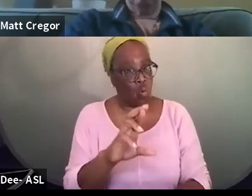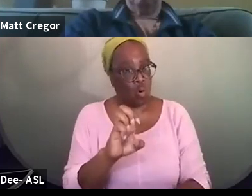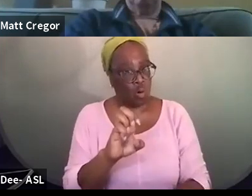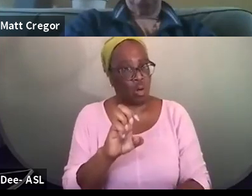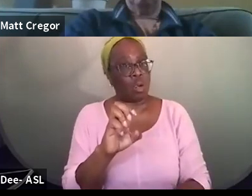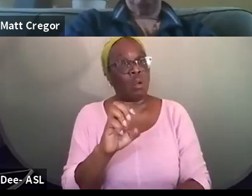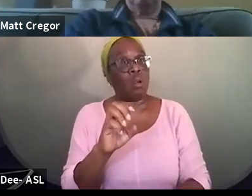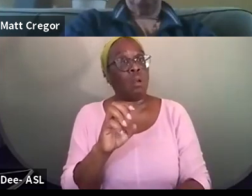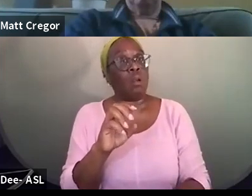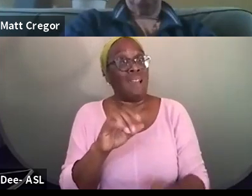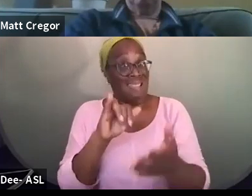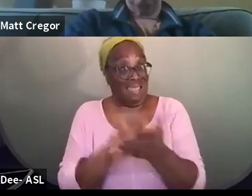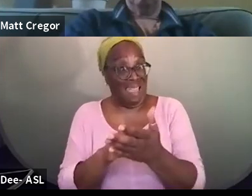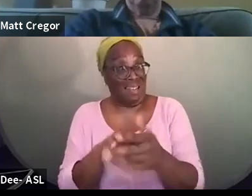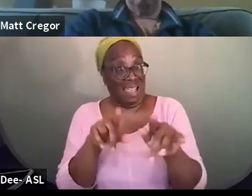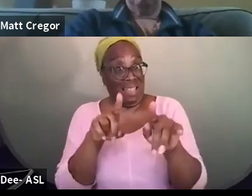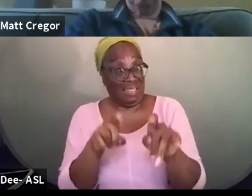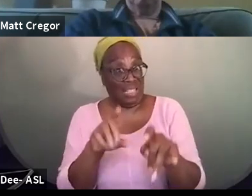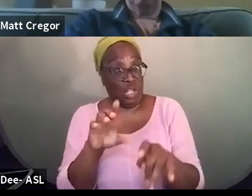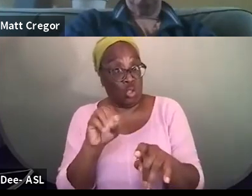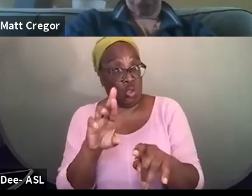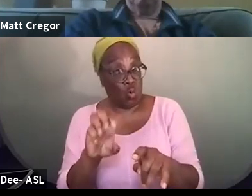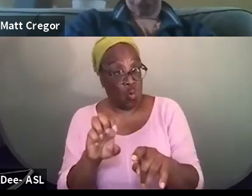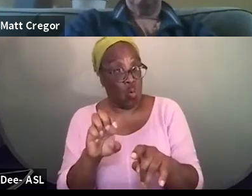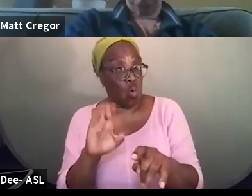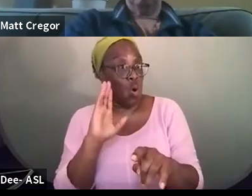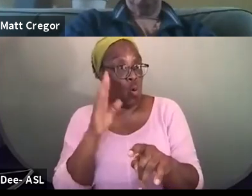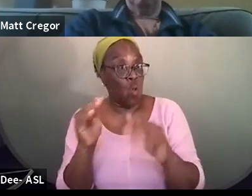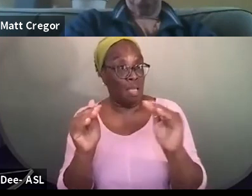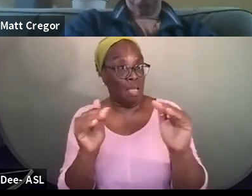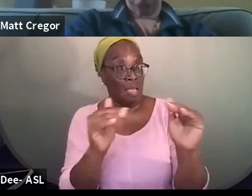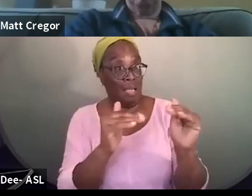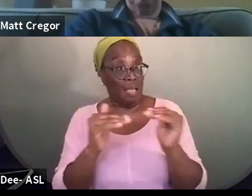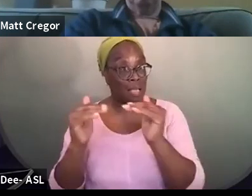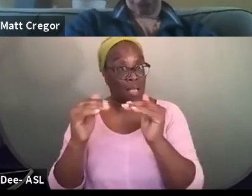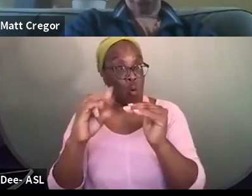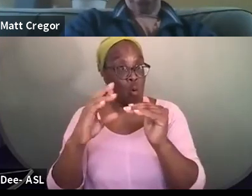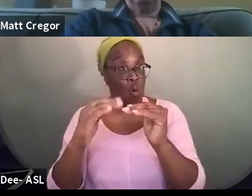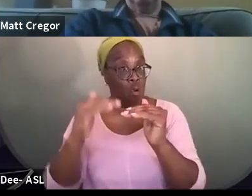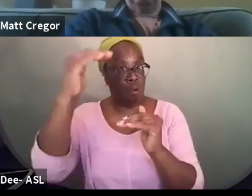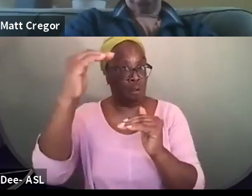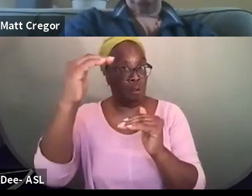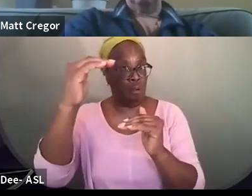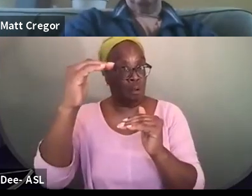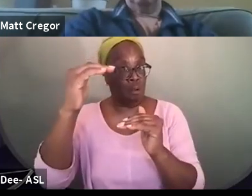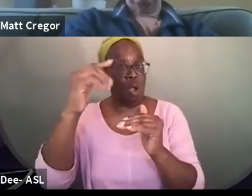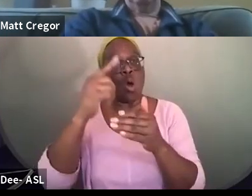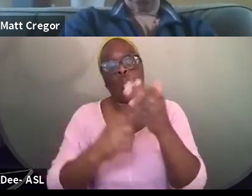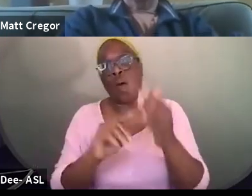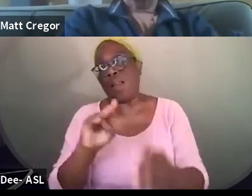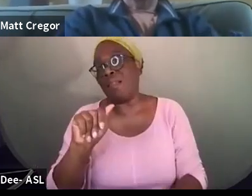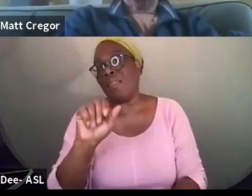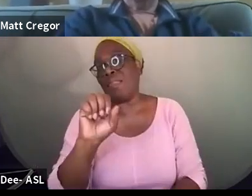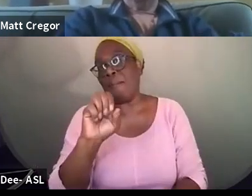That test score would be equal to or exceeding what the mass standards are